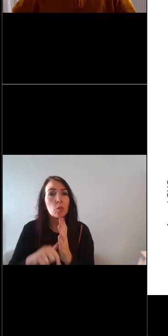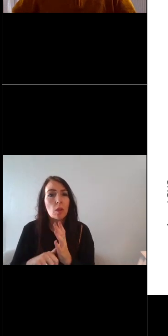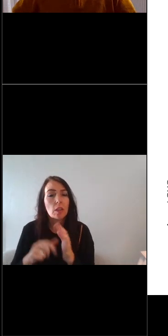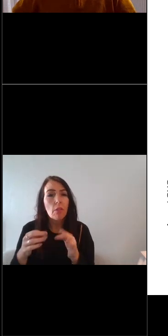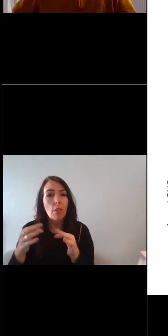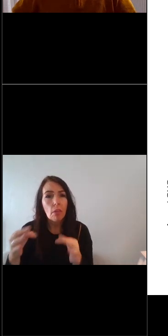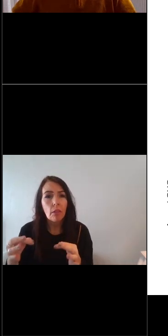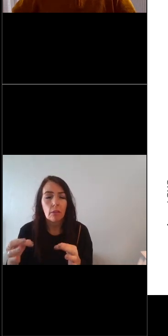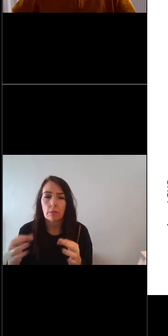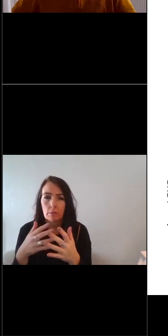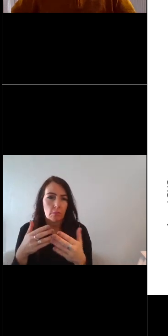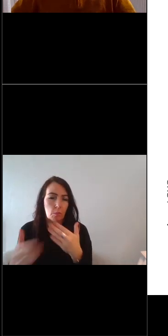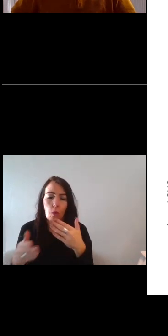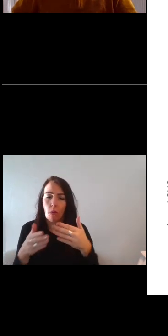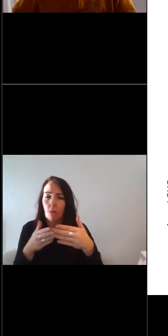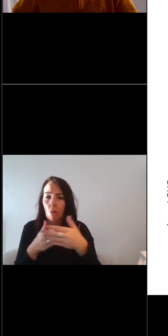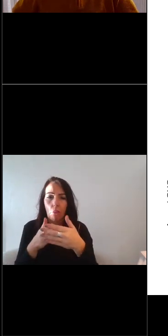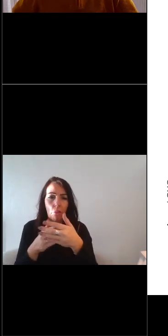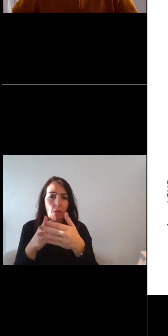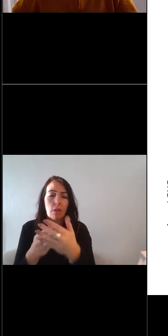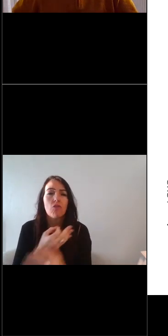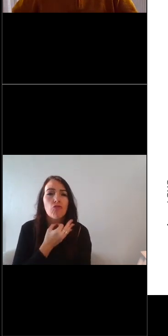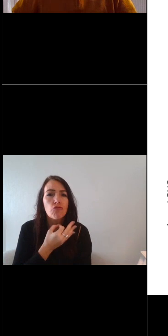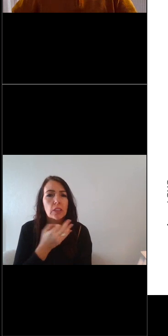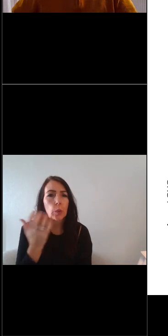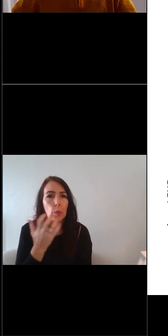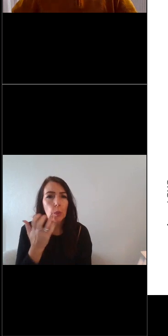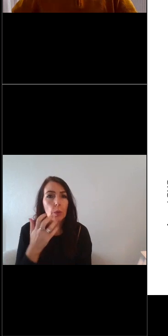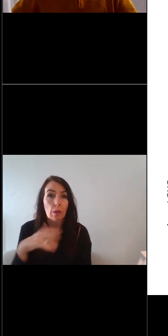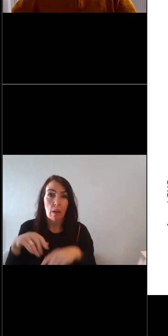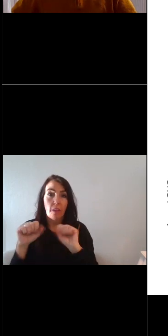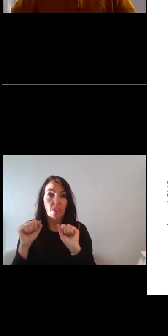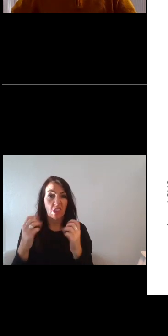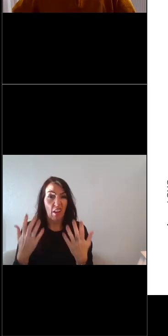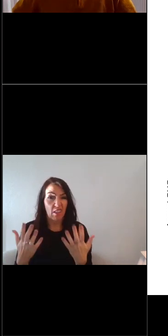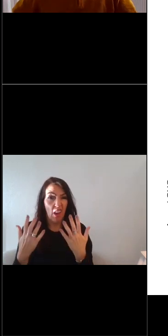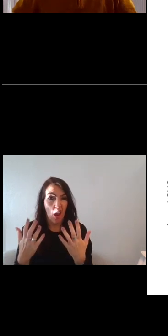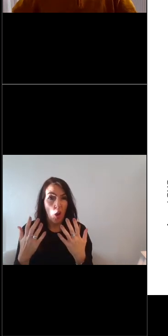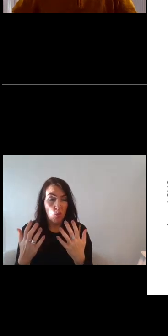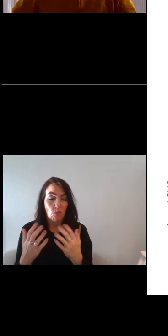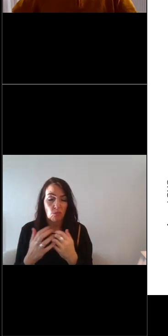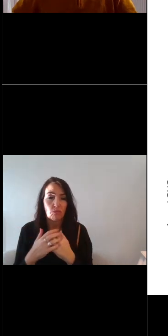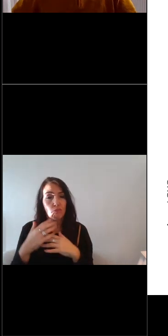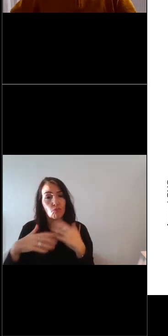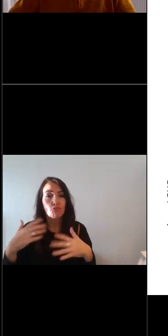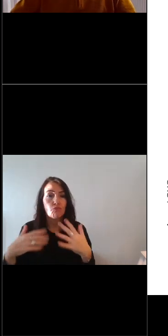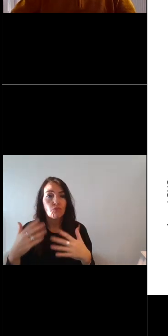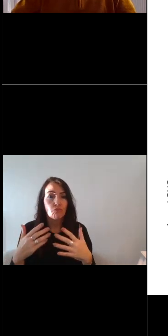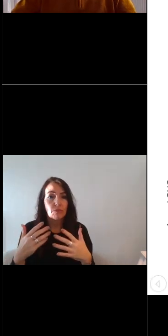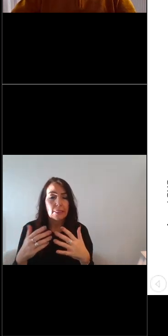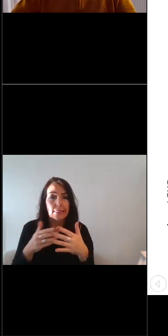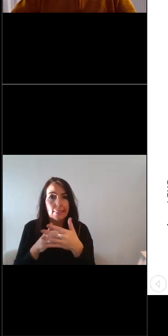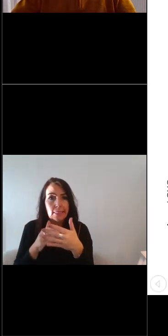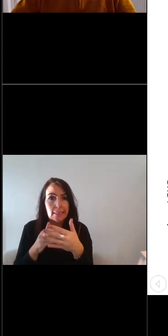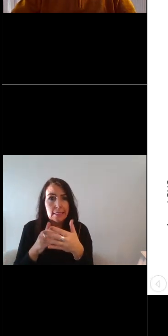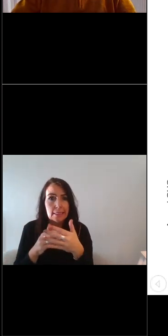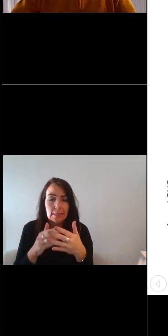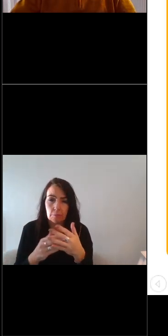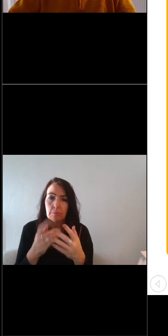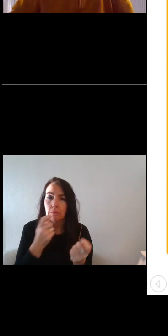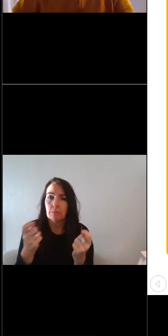bigger hurdles and bigger risks. But if you can start now, then those hurdles and transitions may be more